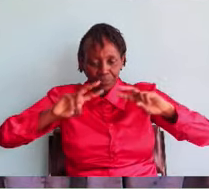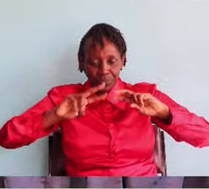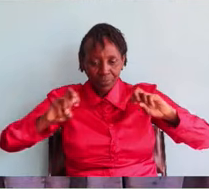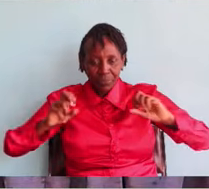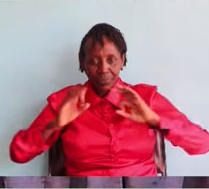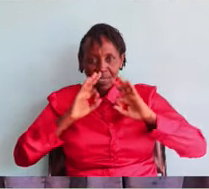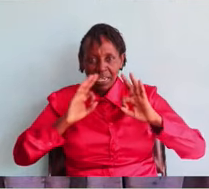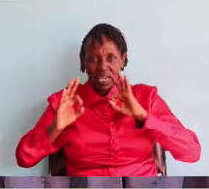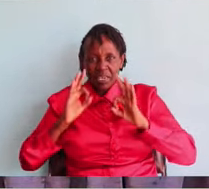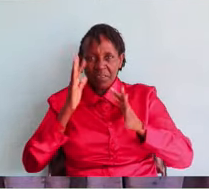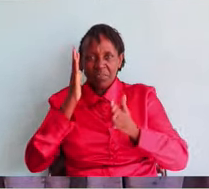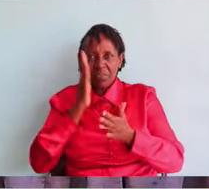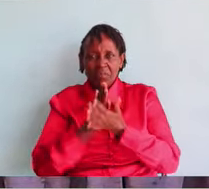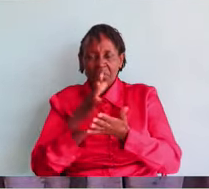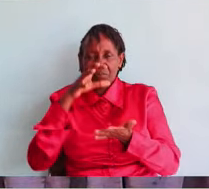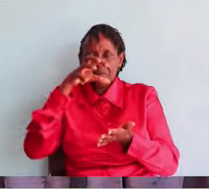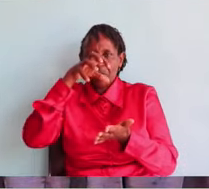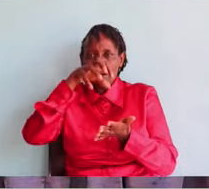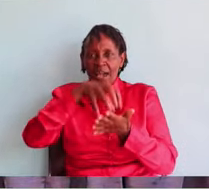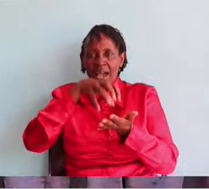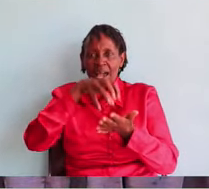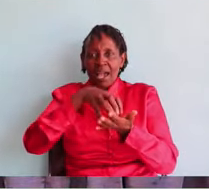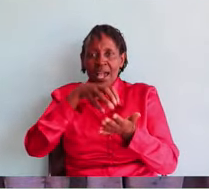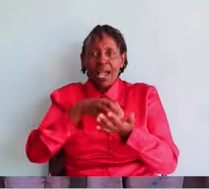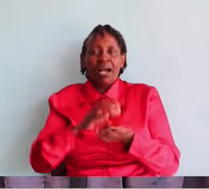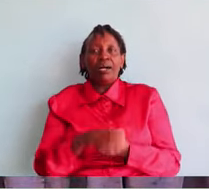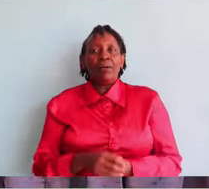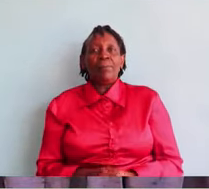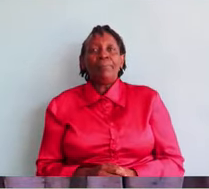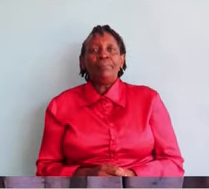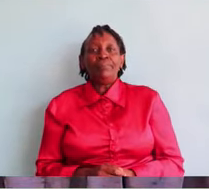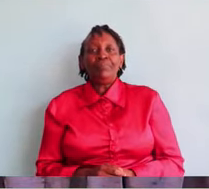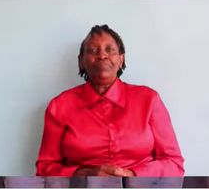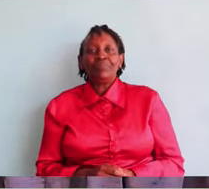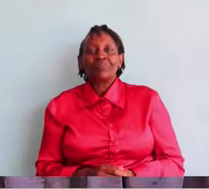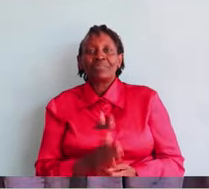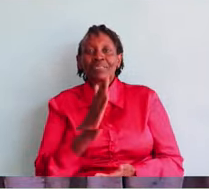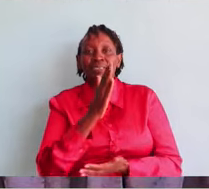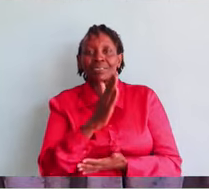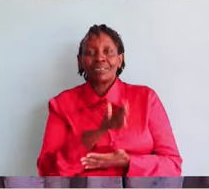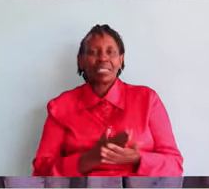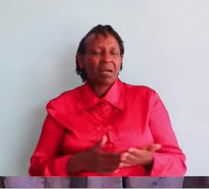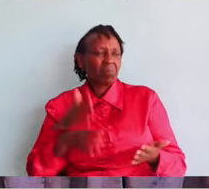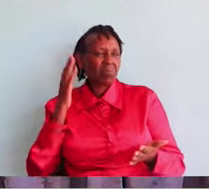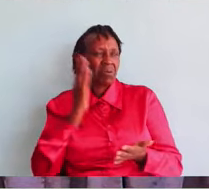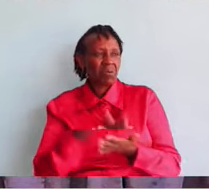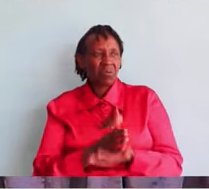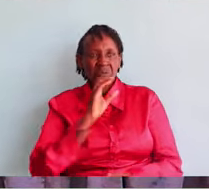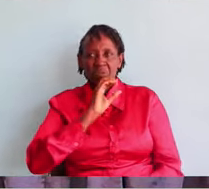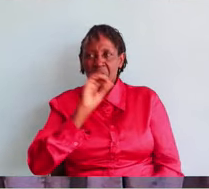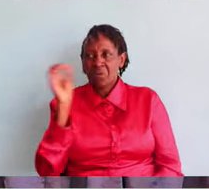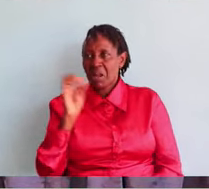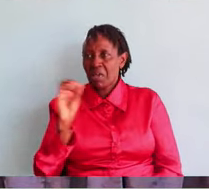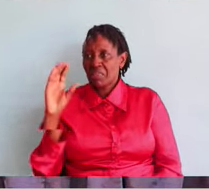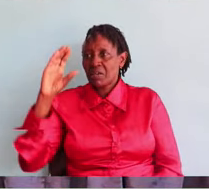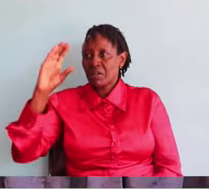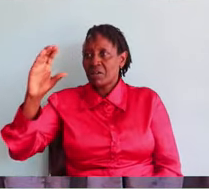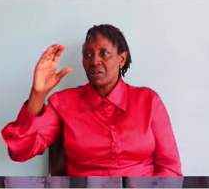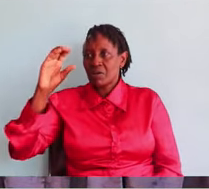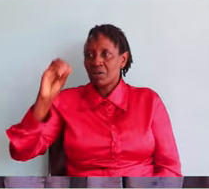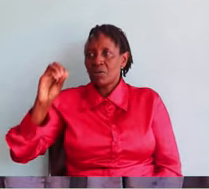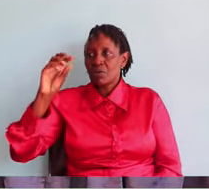genuine case. Because some of the people who come to seek help are con men. They're not genuine. And you remember our senior pastor a